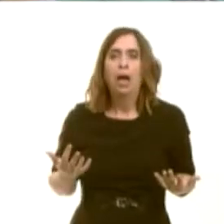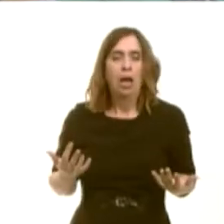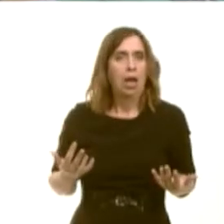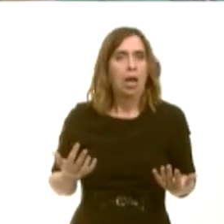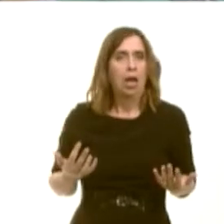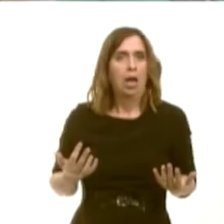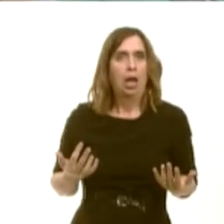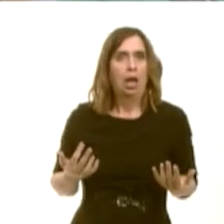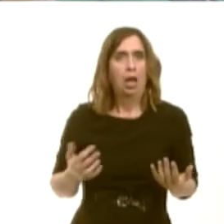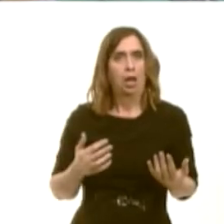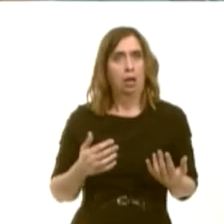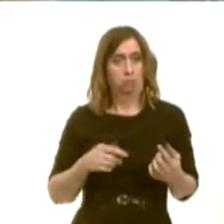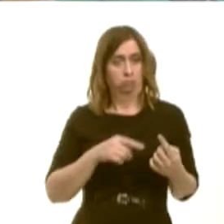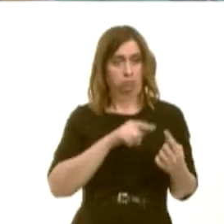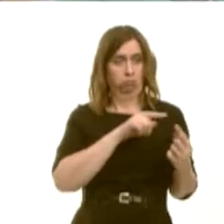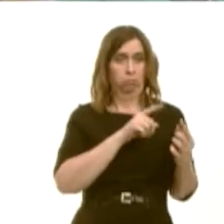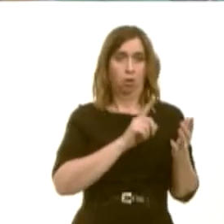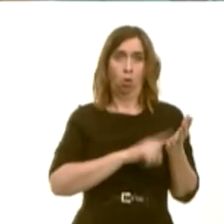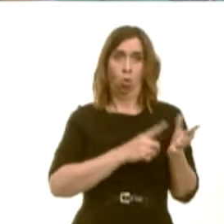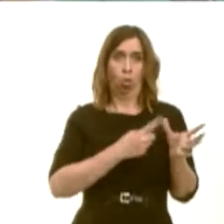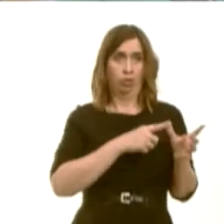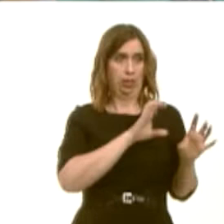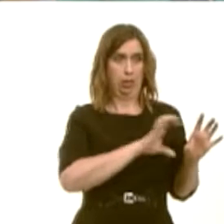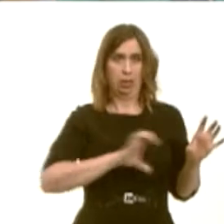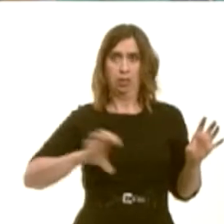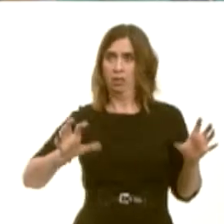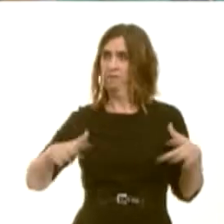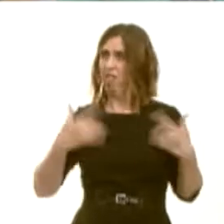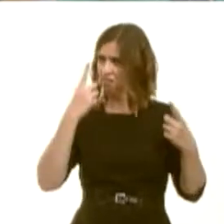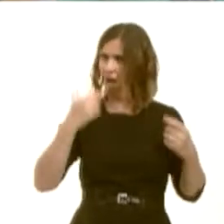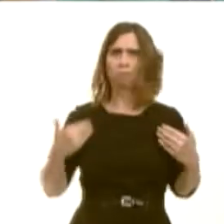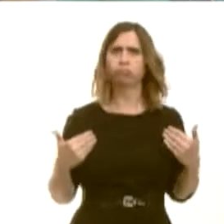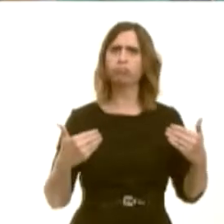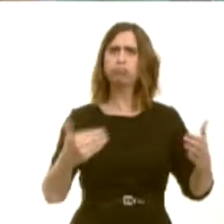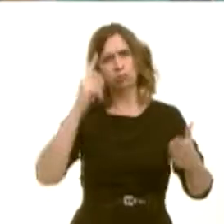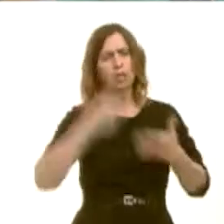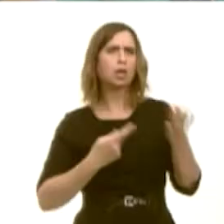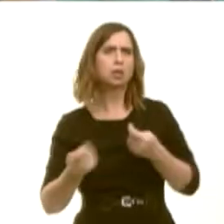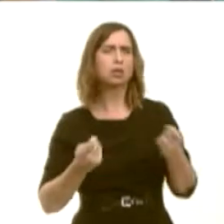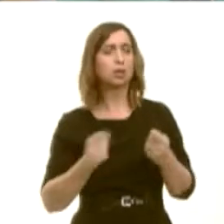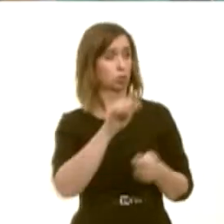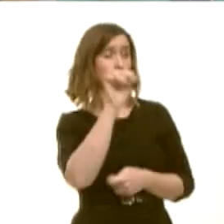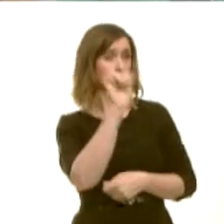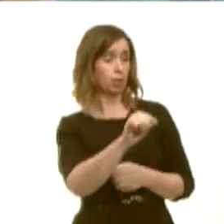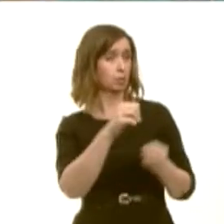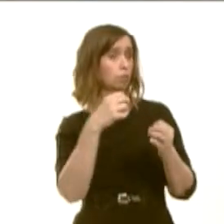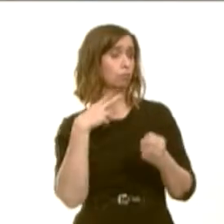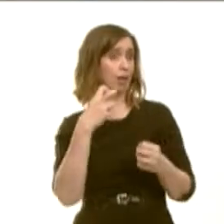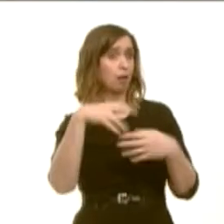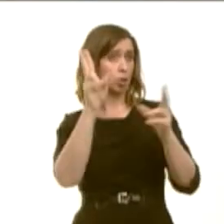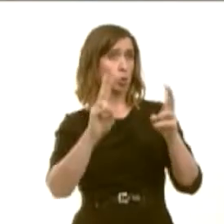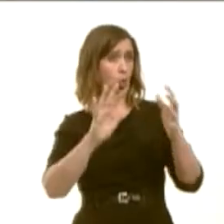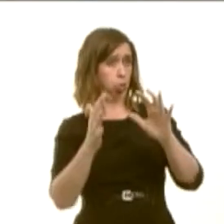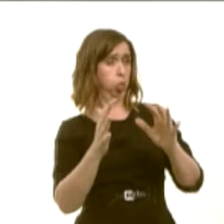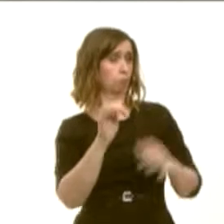other authority in Wales which has felt that this is a problem for them. She's right about Brecon High School. I don't dispute what she has